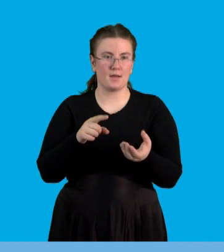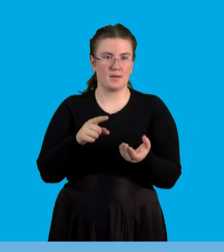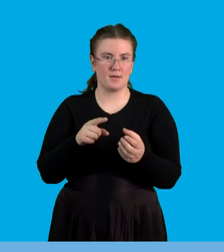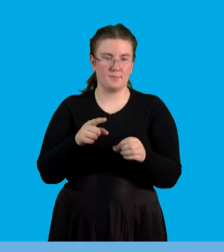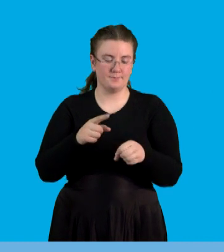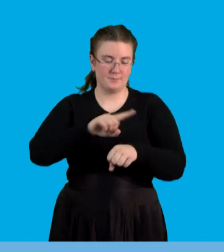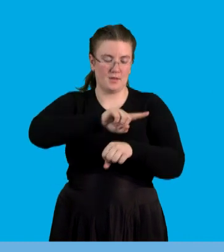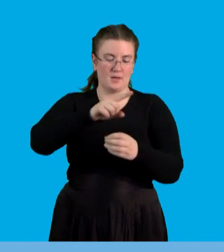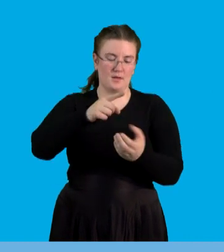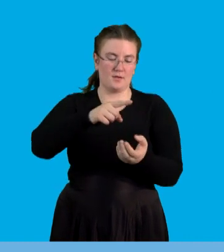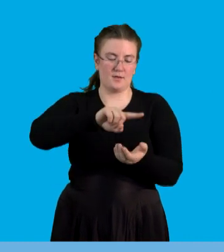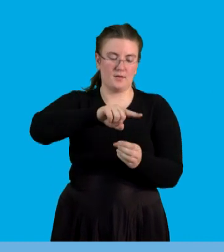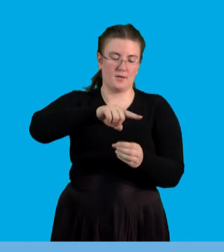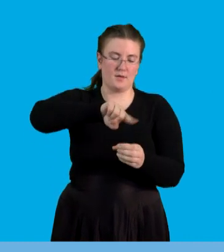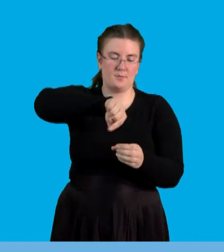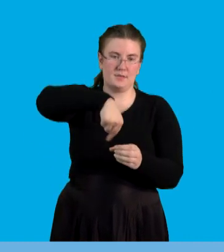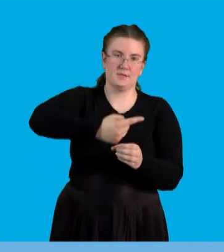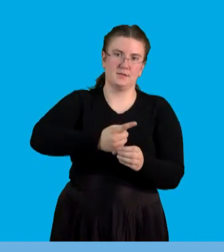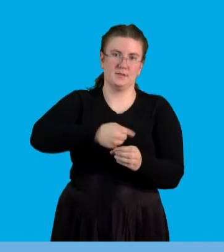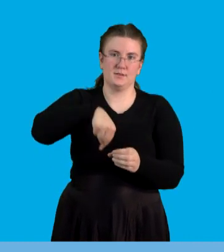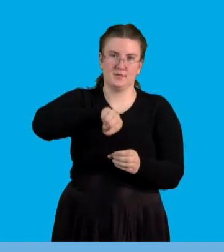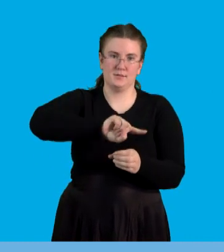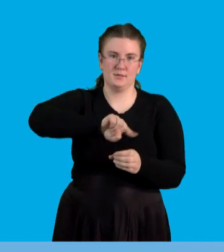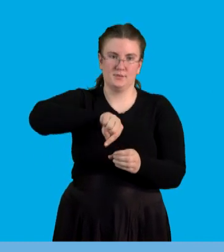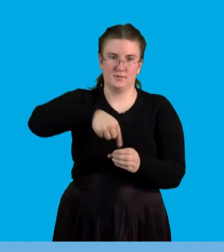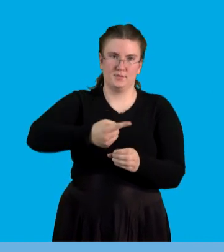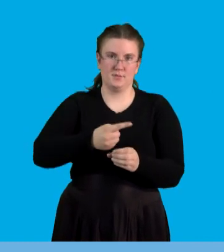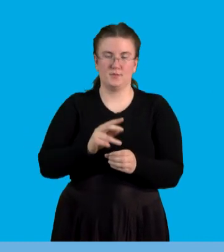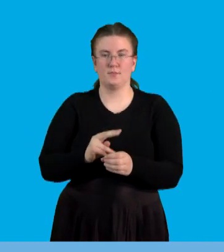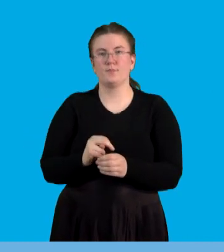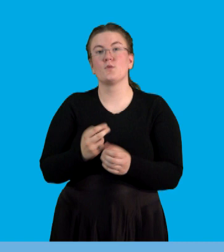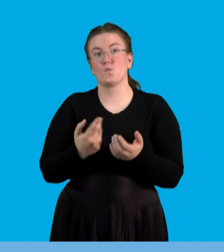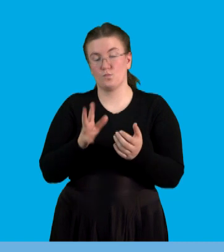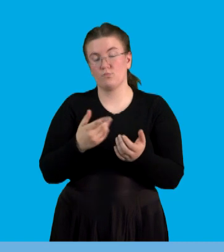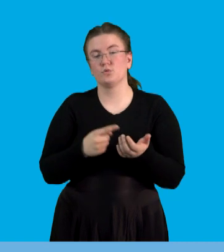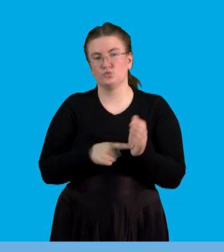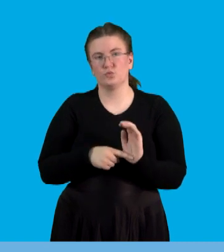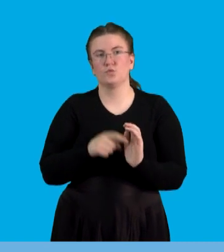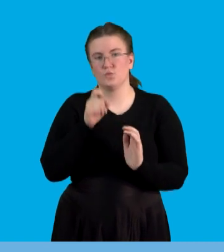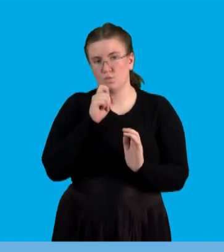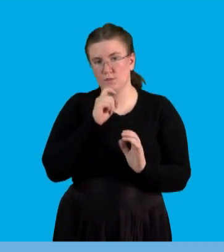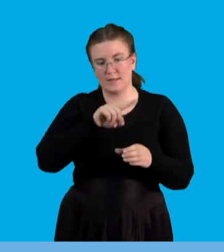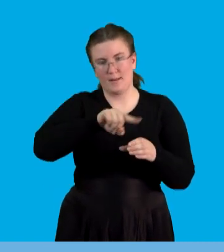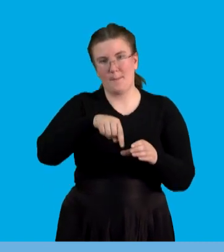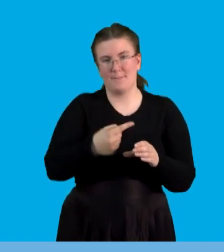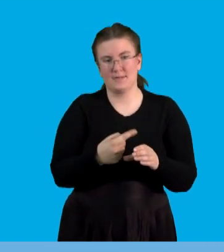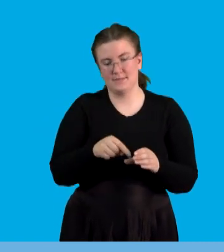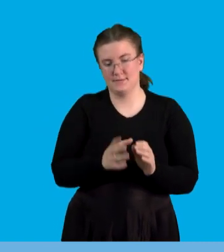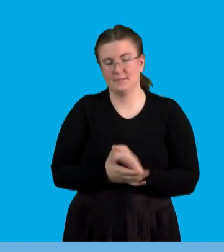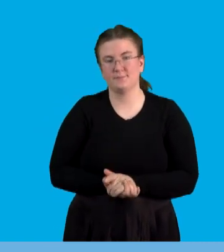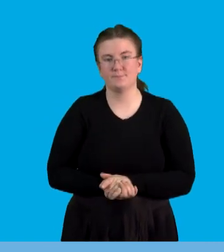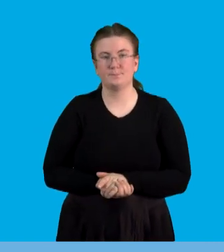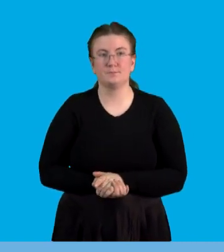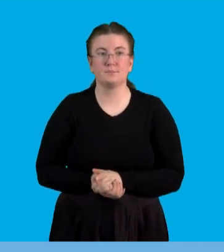compass needle with the end pole is placed in that field. So that is going to now be showing the direction using the compass